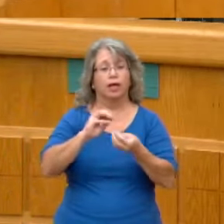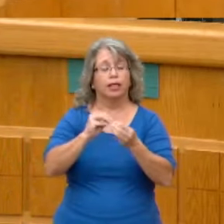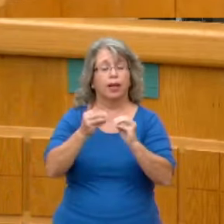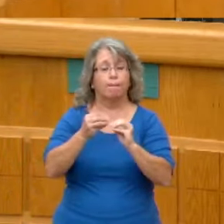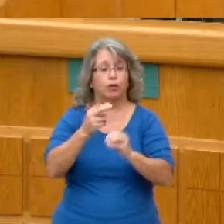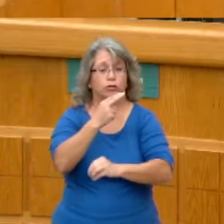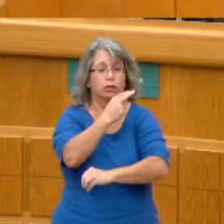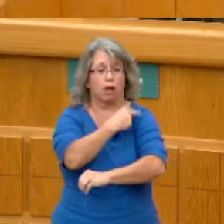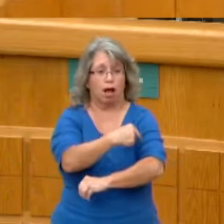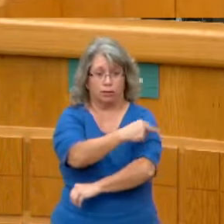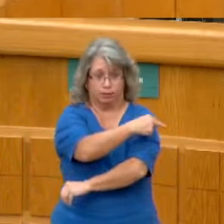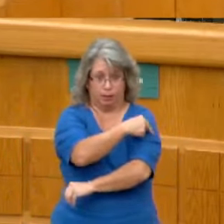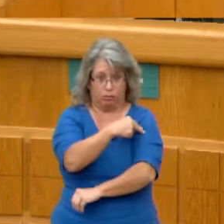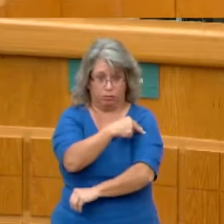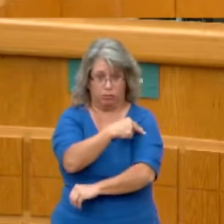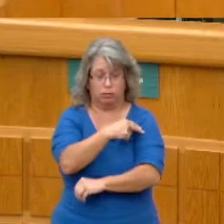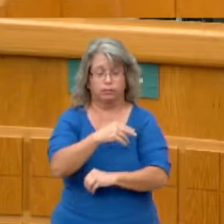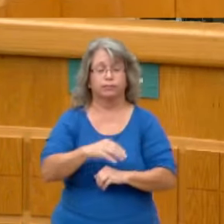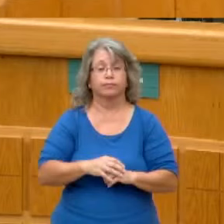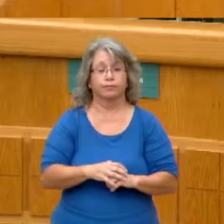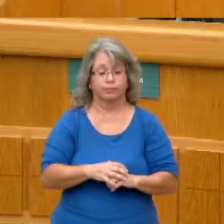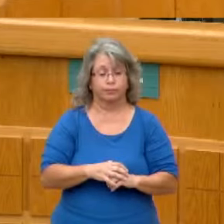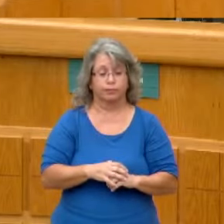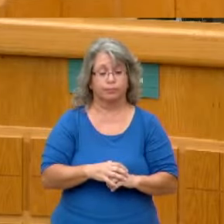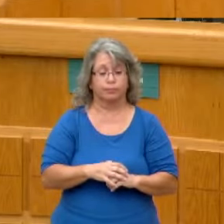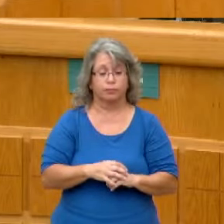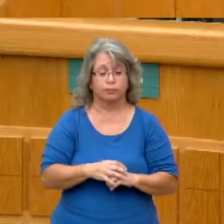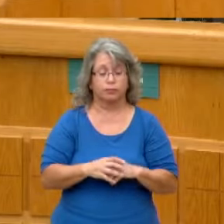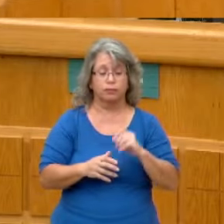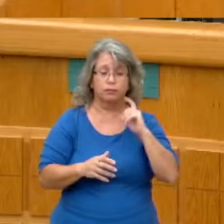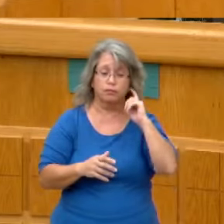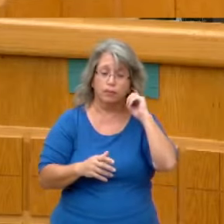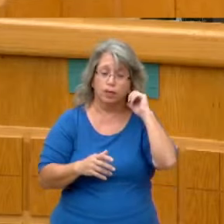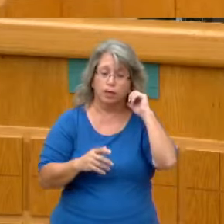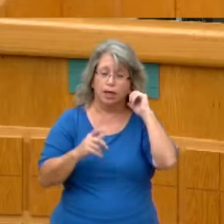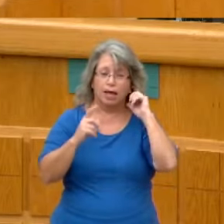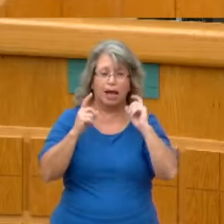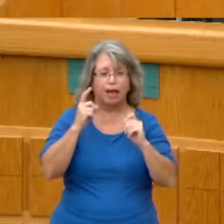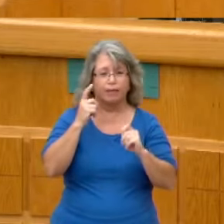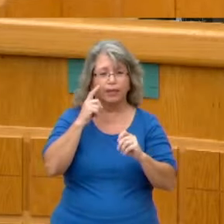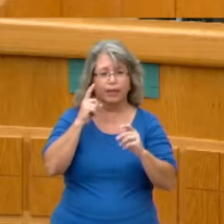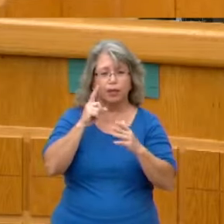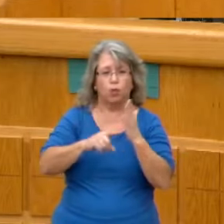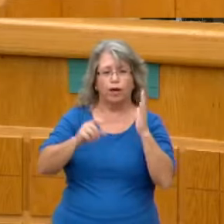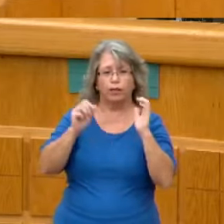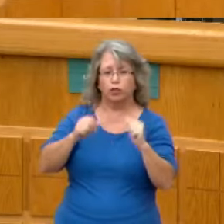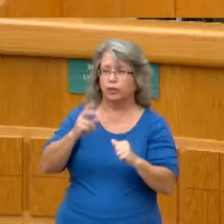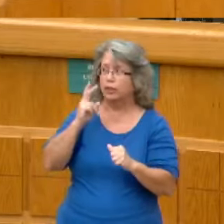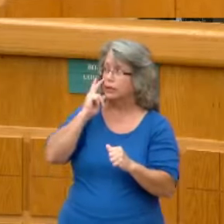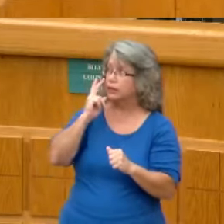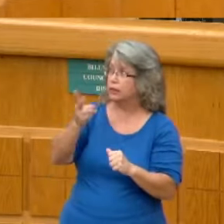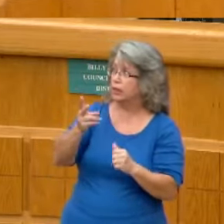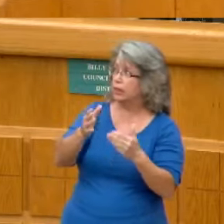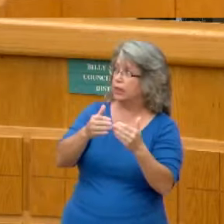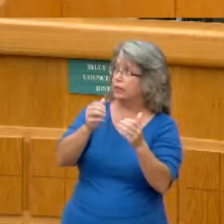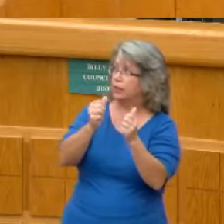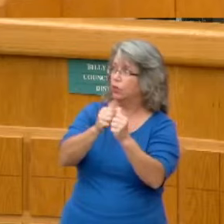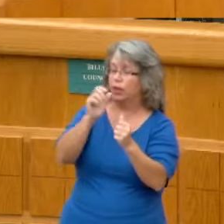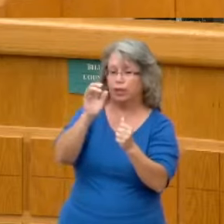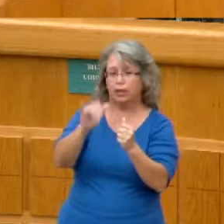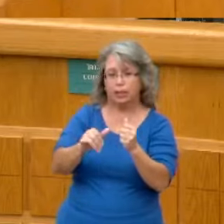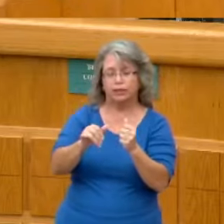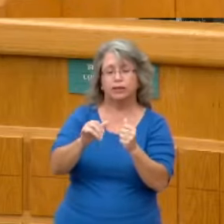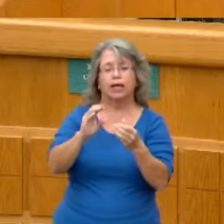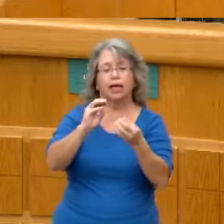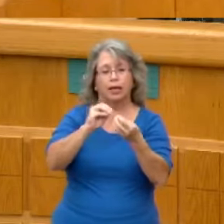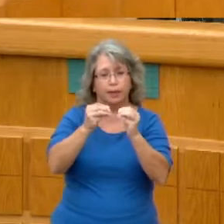the numbers are looking over the last 2 weeks. And I think what you'll very easily notice with this graph is that the numbers are starting to